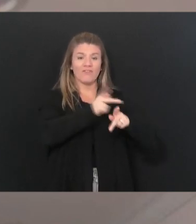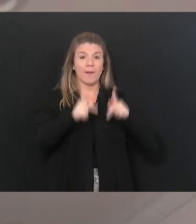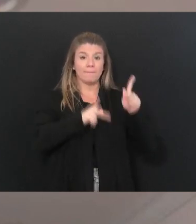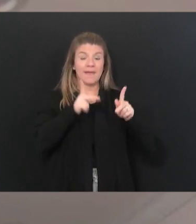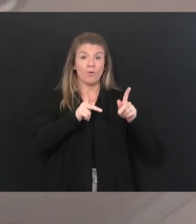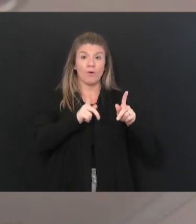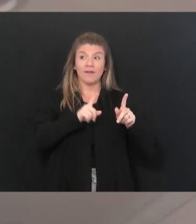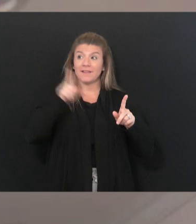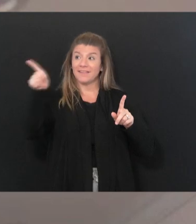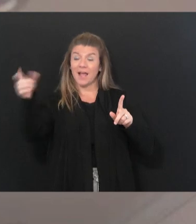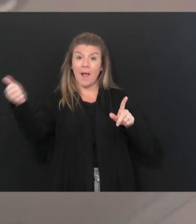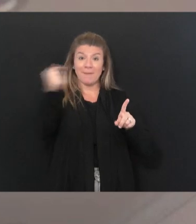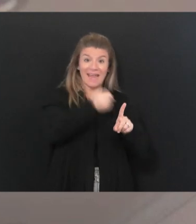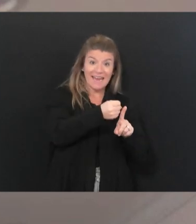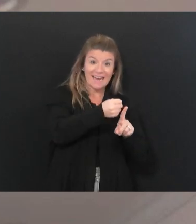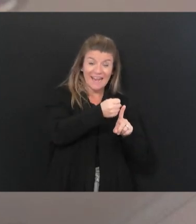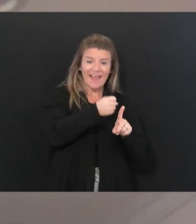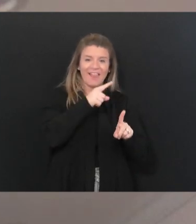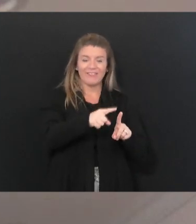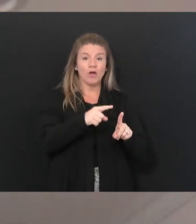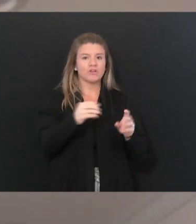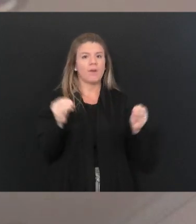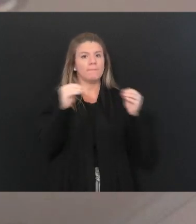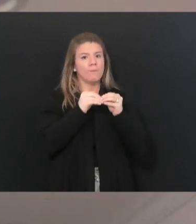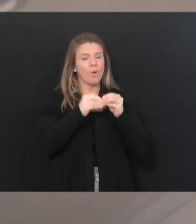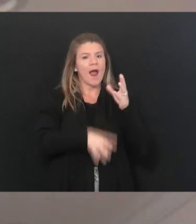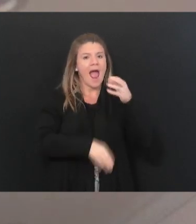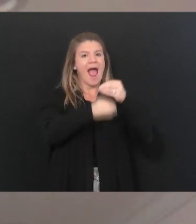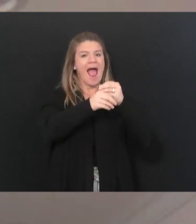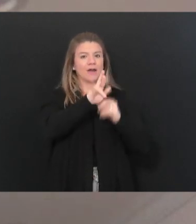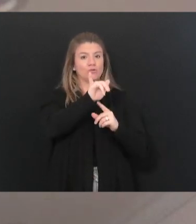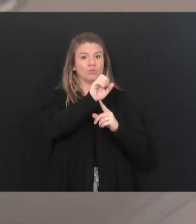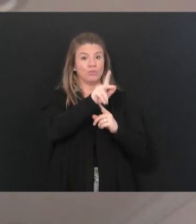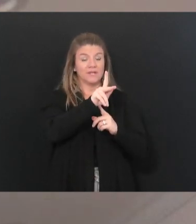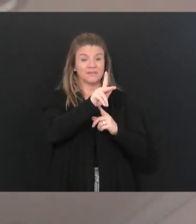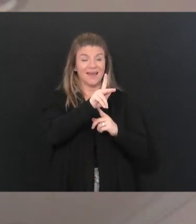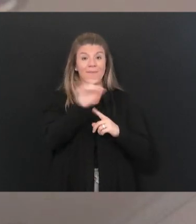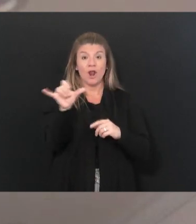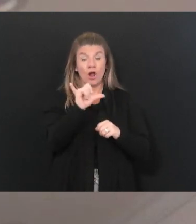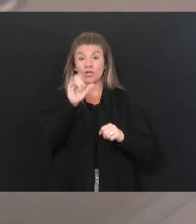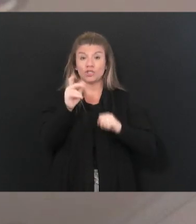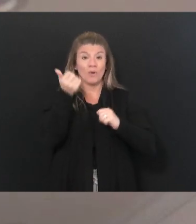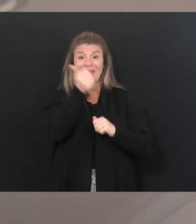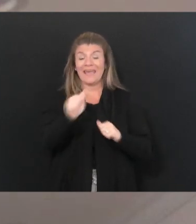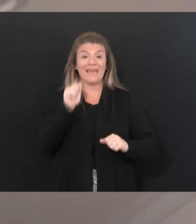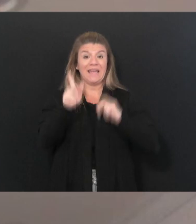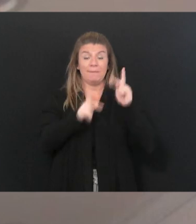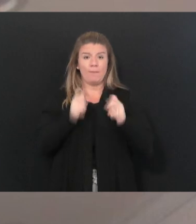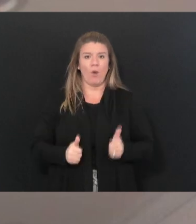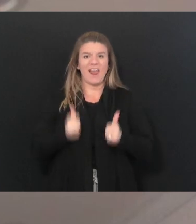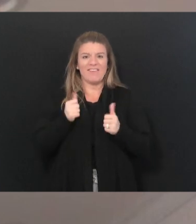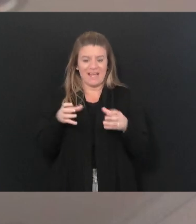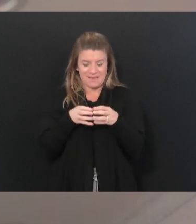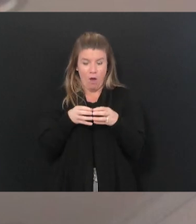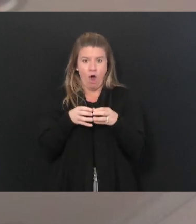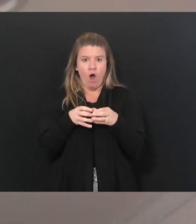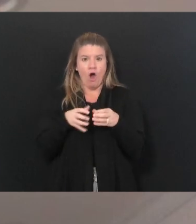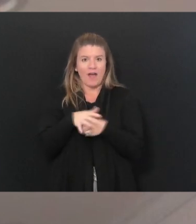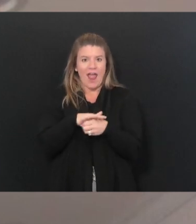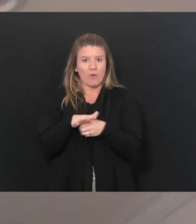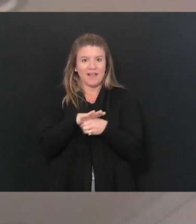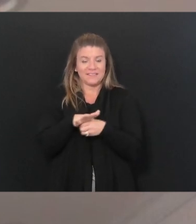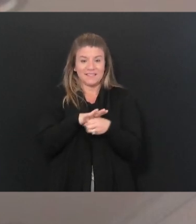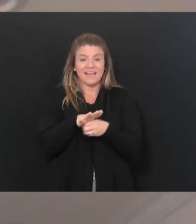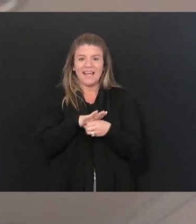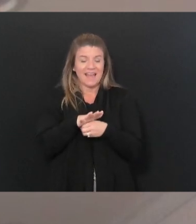in particular vulnerable positions. People living in tight communities, retirement communities, et cetera, who may